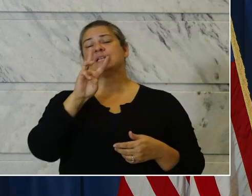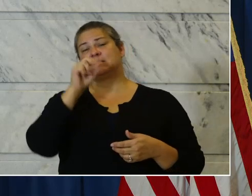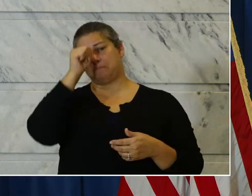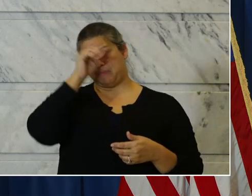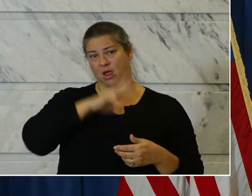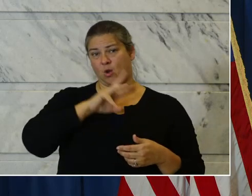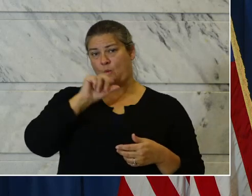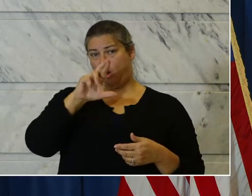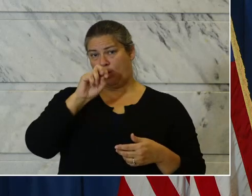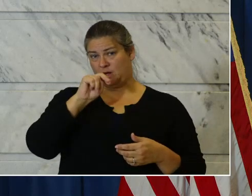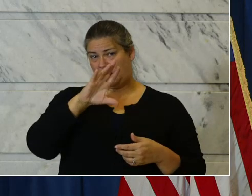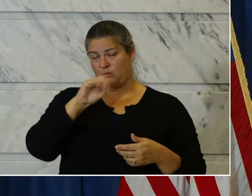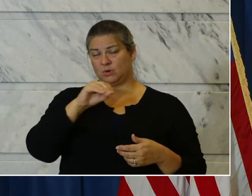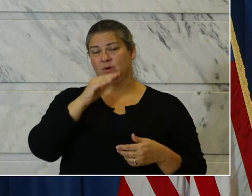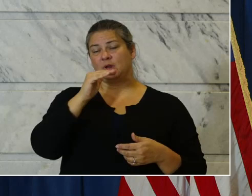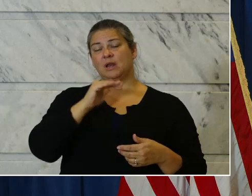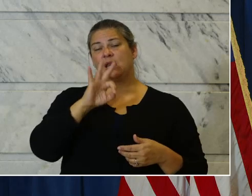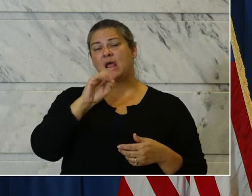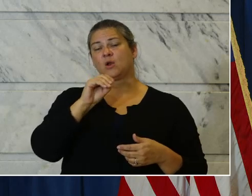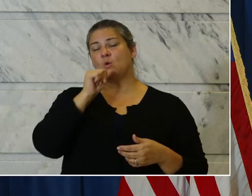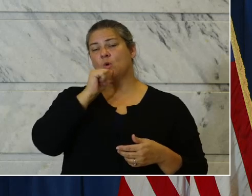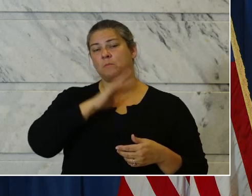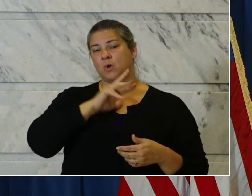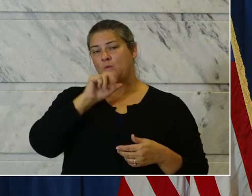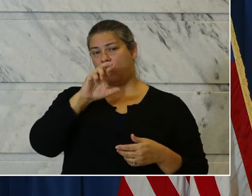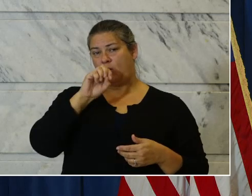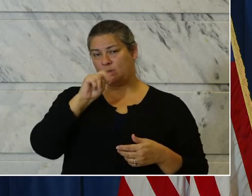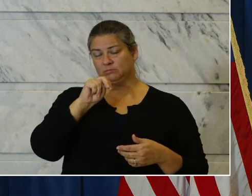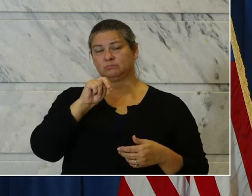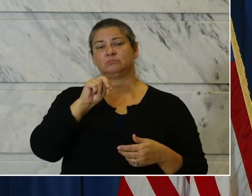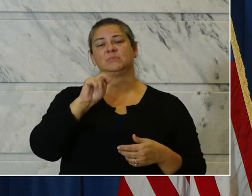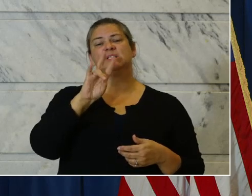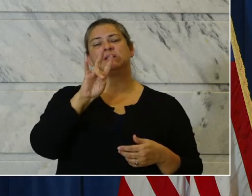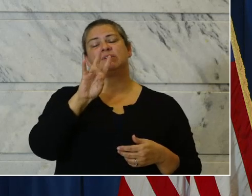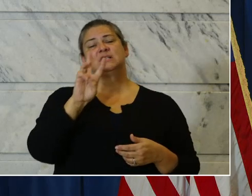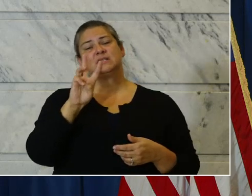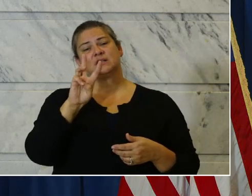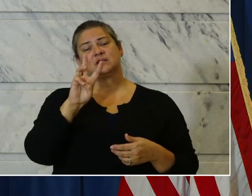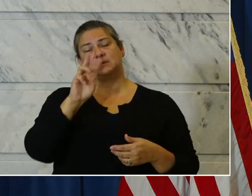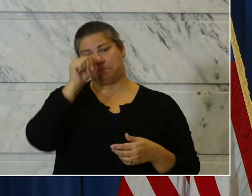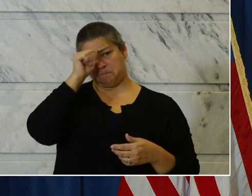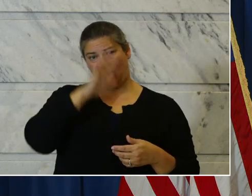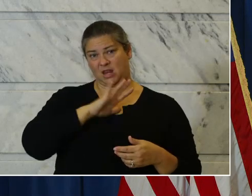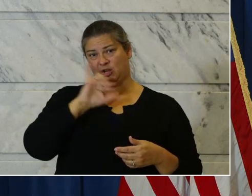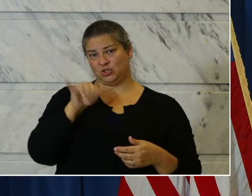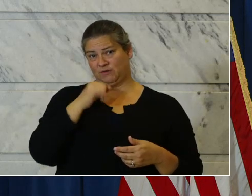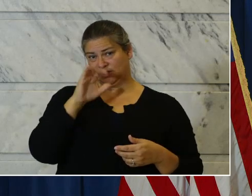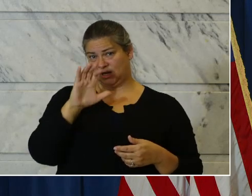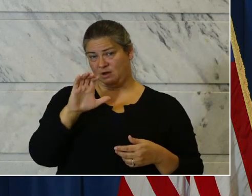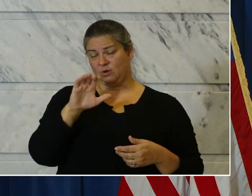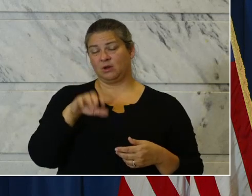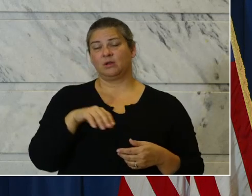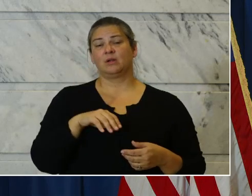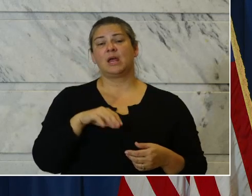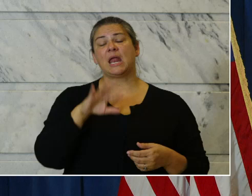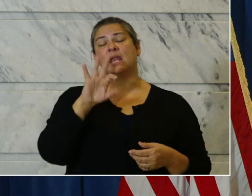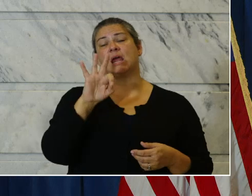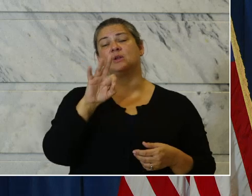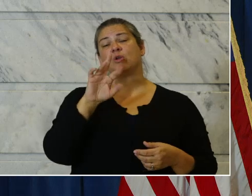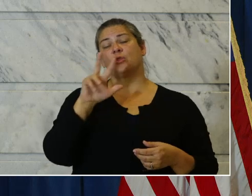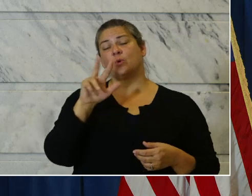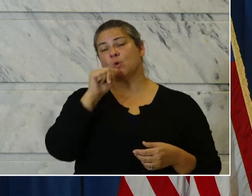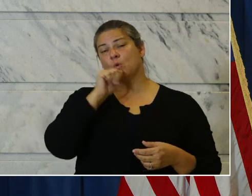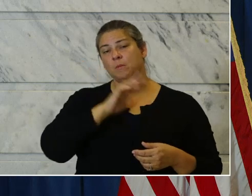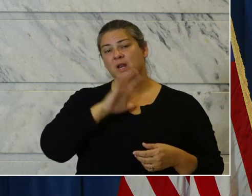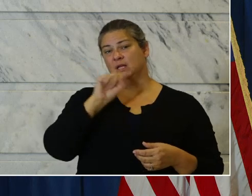from Warren County, a 90-year-old woman from Warren County, a 76-year-old man from Jefferson County, a 93-year-old